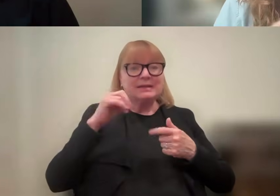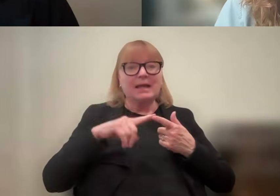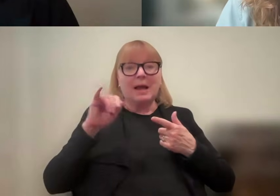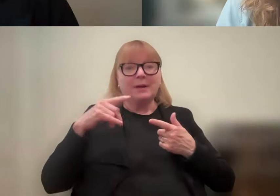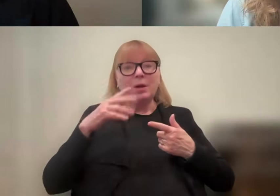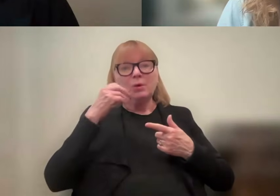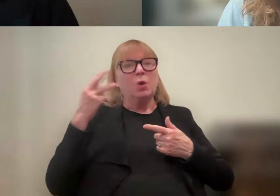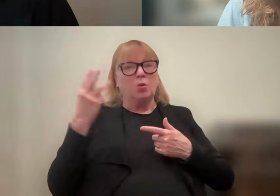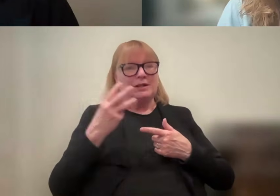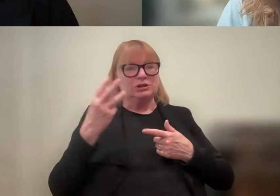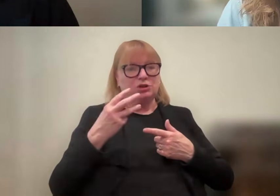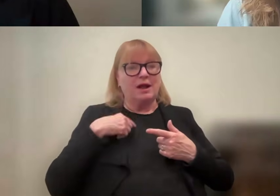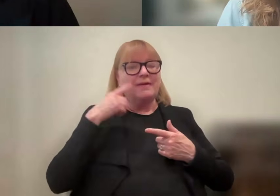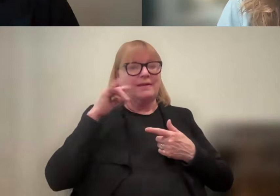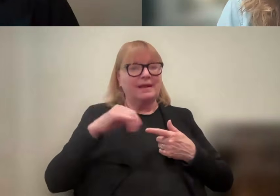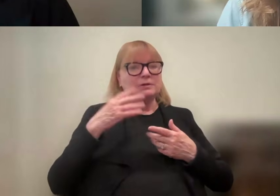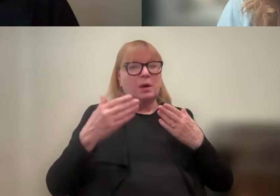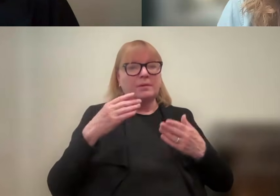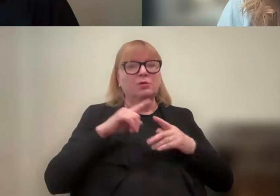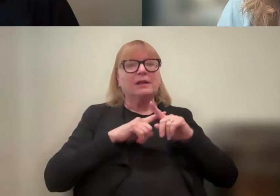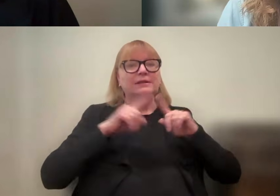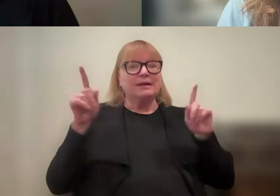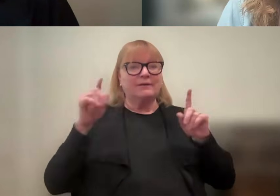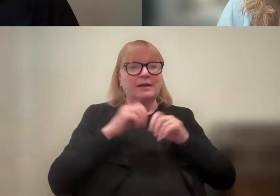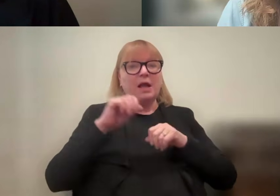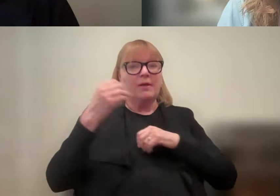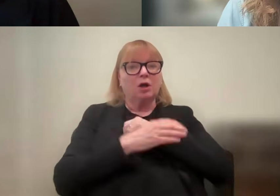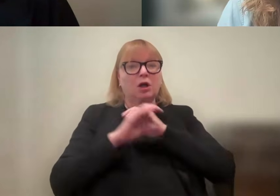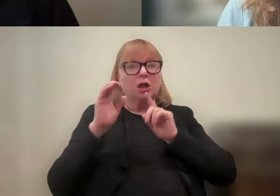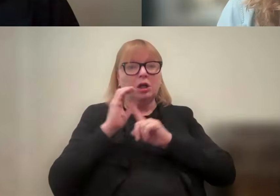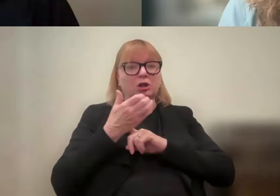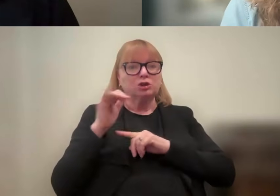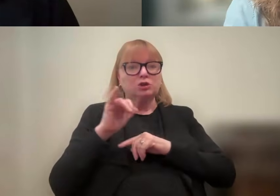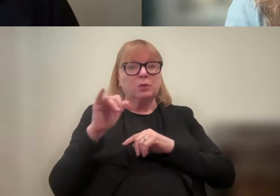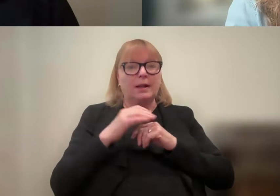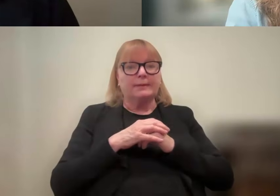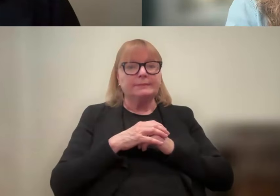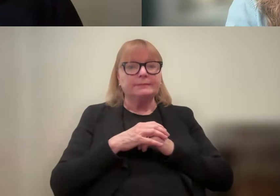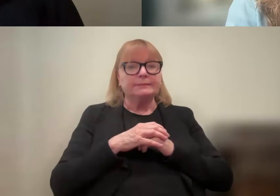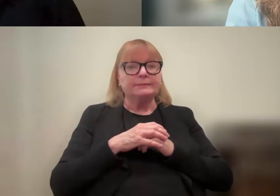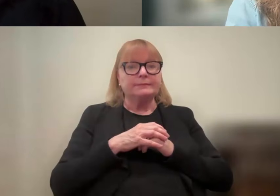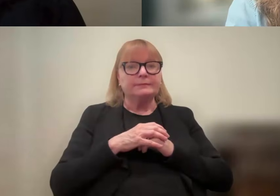pretty Western. And I think that that is probably really different in other cultures as well.